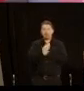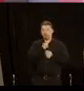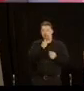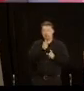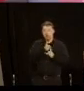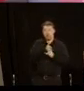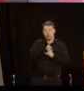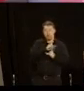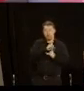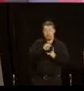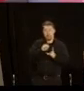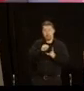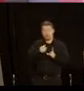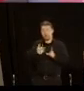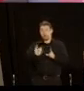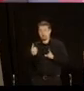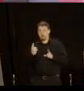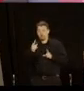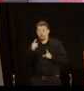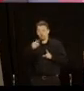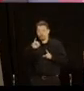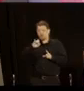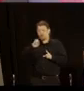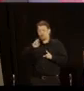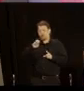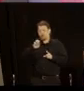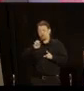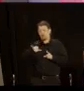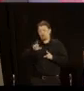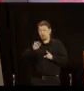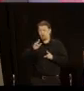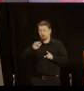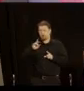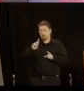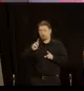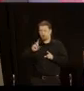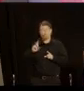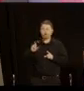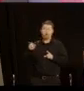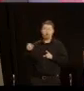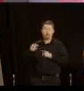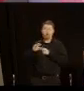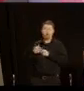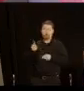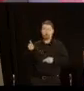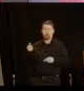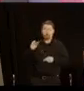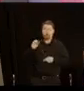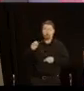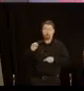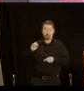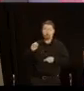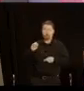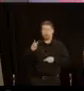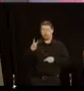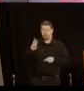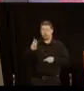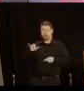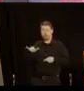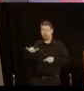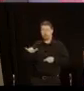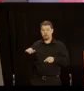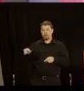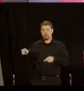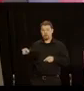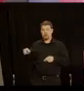with disabilities. His name is Jeremy Richard, also known as Cowboy, as he introduced himself today at Inspire. And